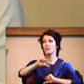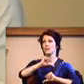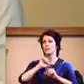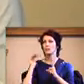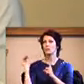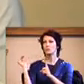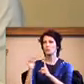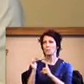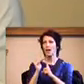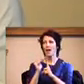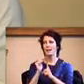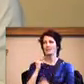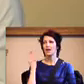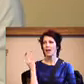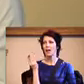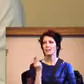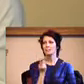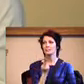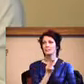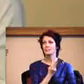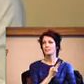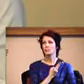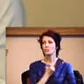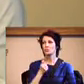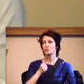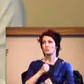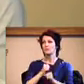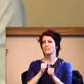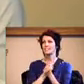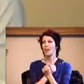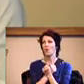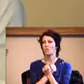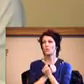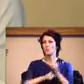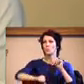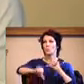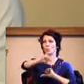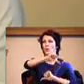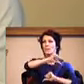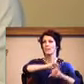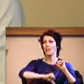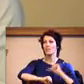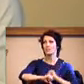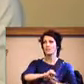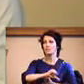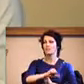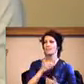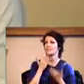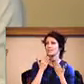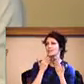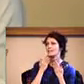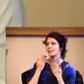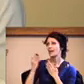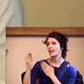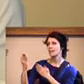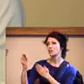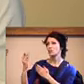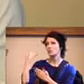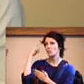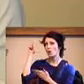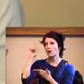us to love one another and thank you for the